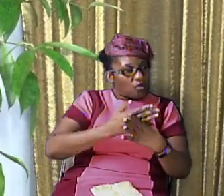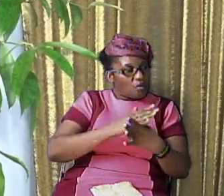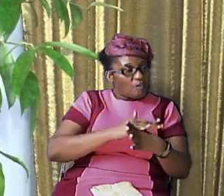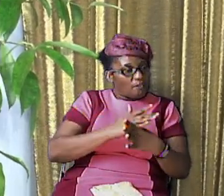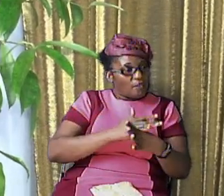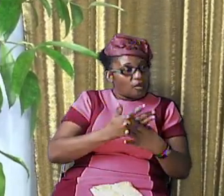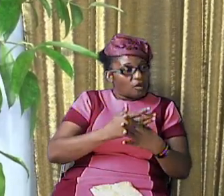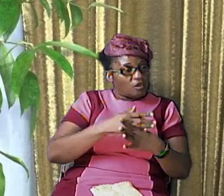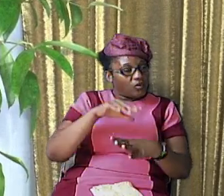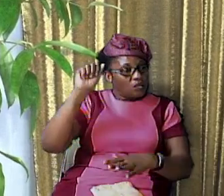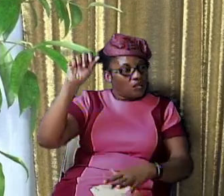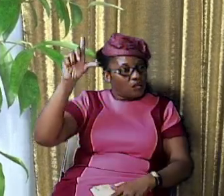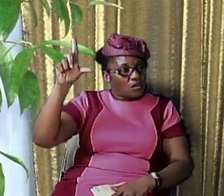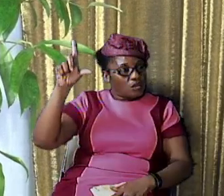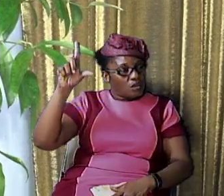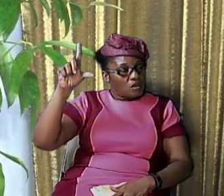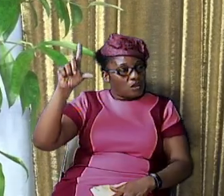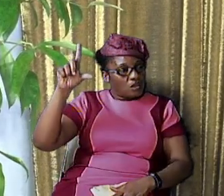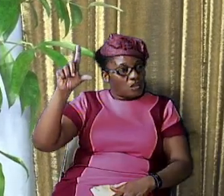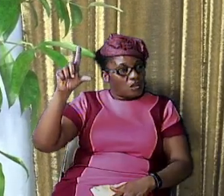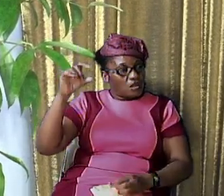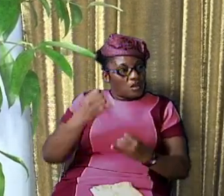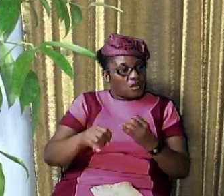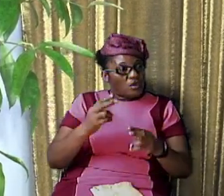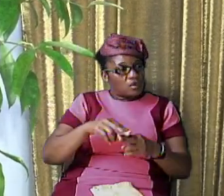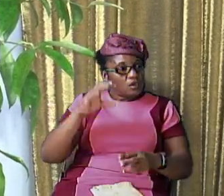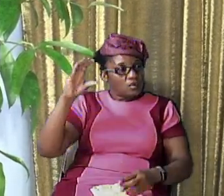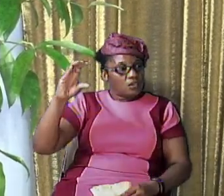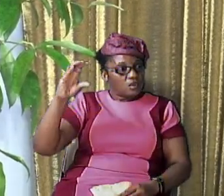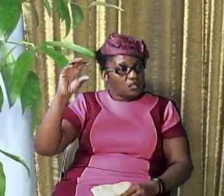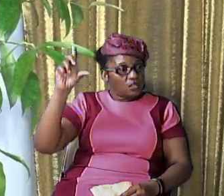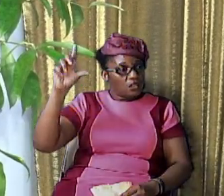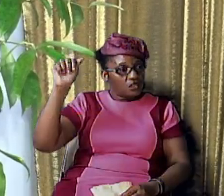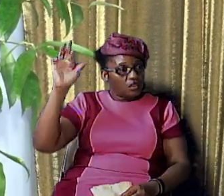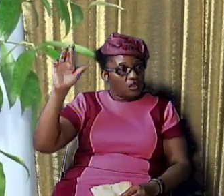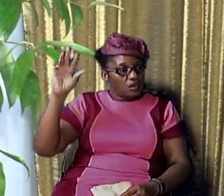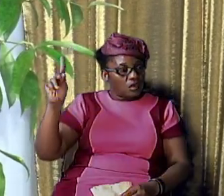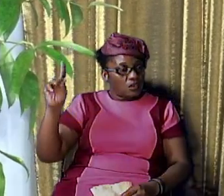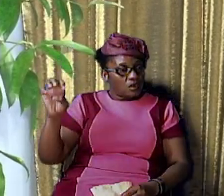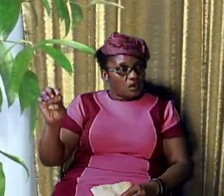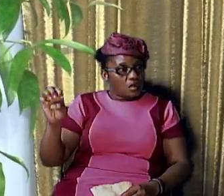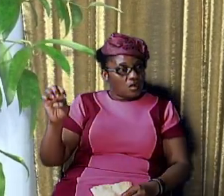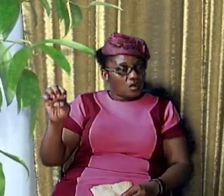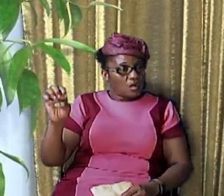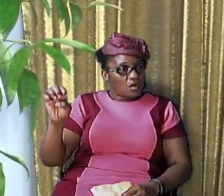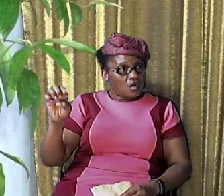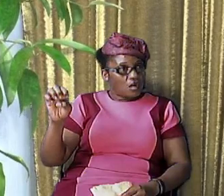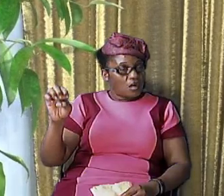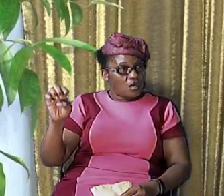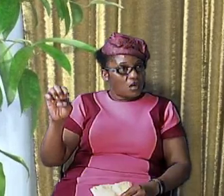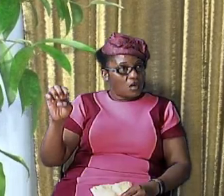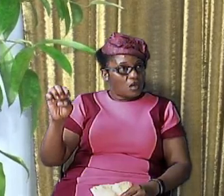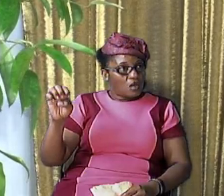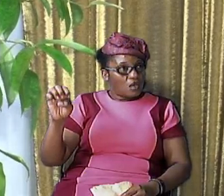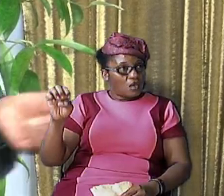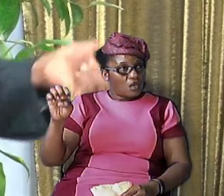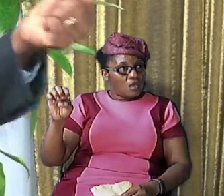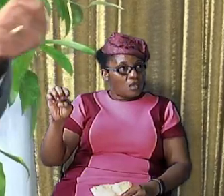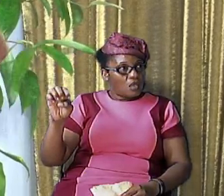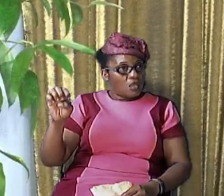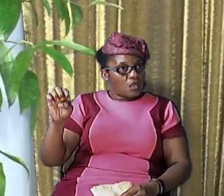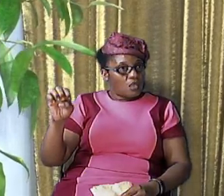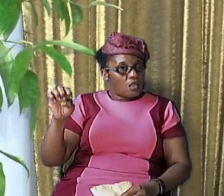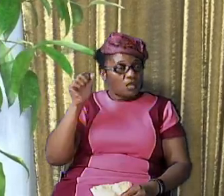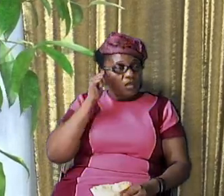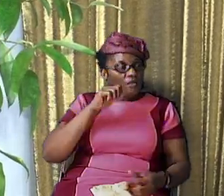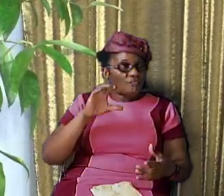Al Anthony Clark and Alicia Kenesha